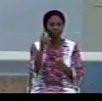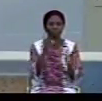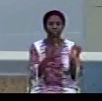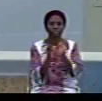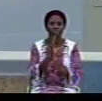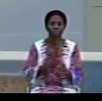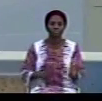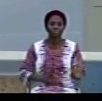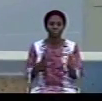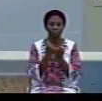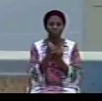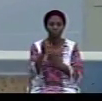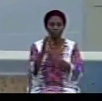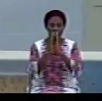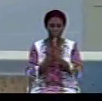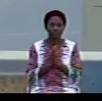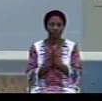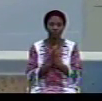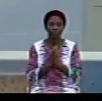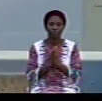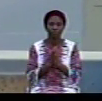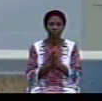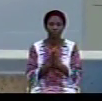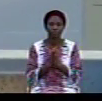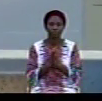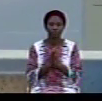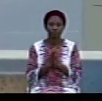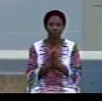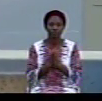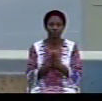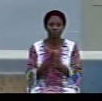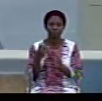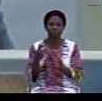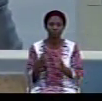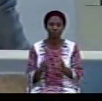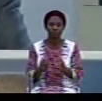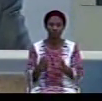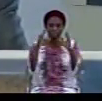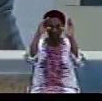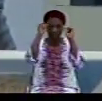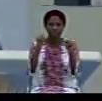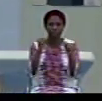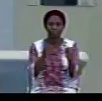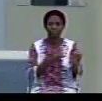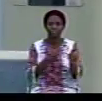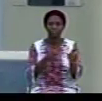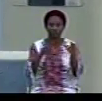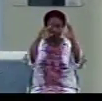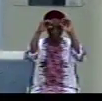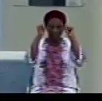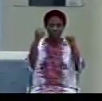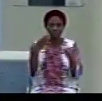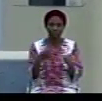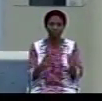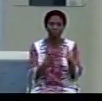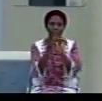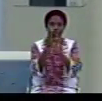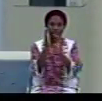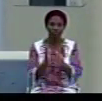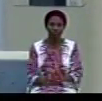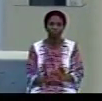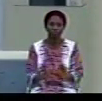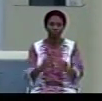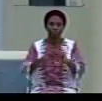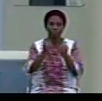Amen. The national president of Christian Association of Nigeria,